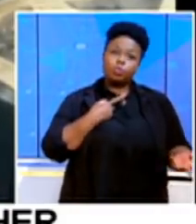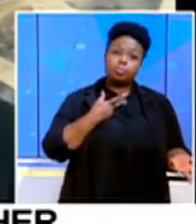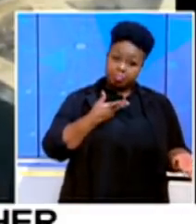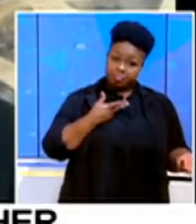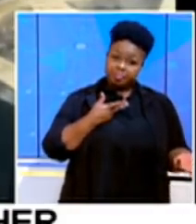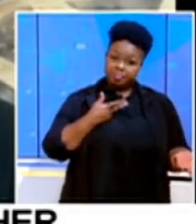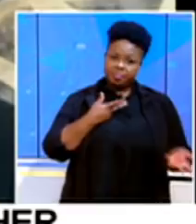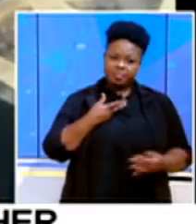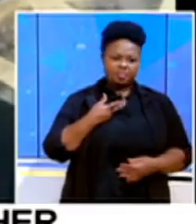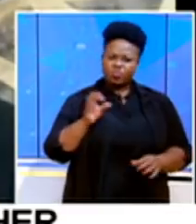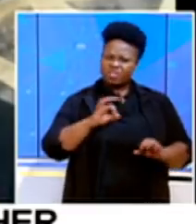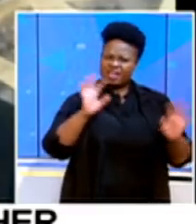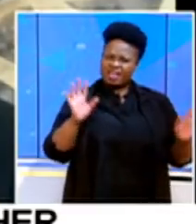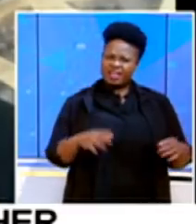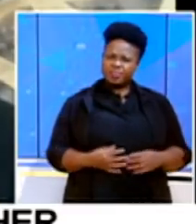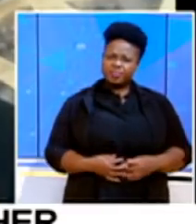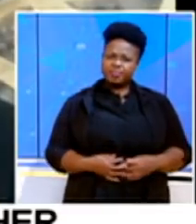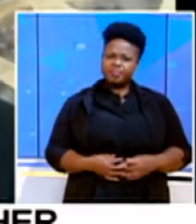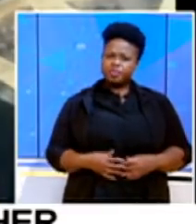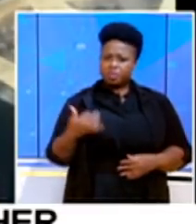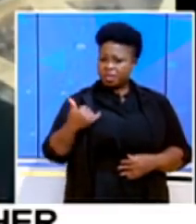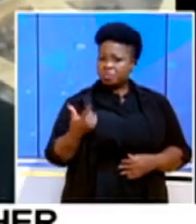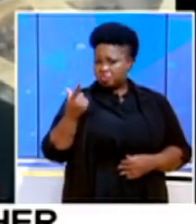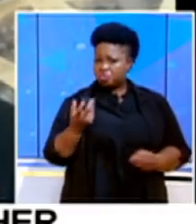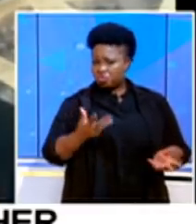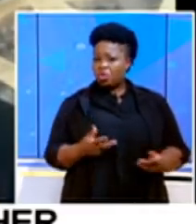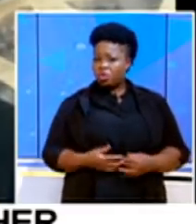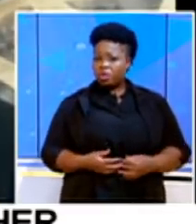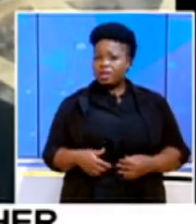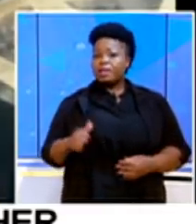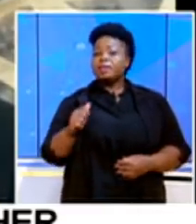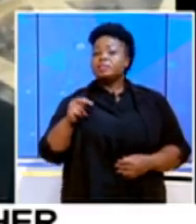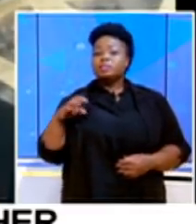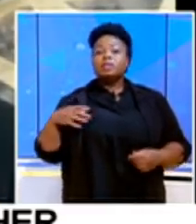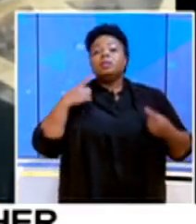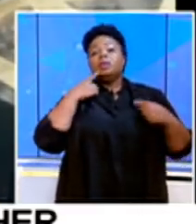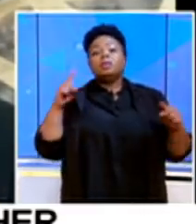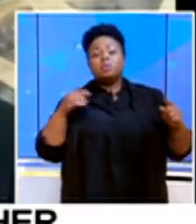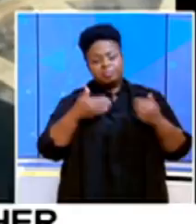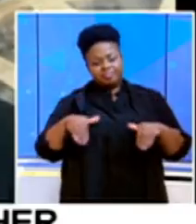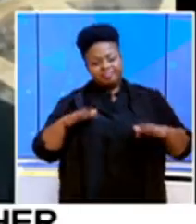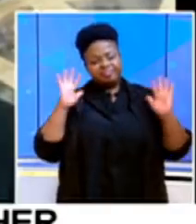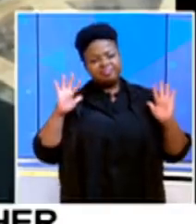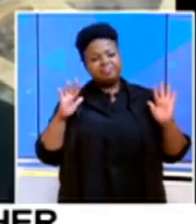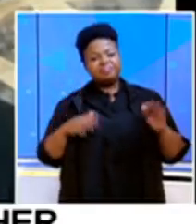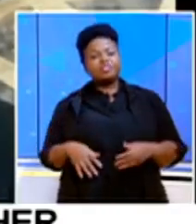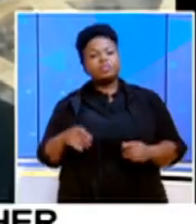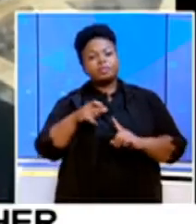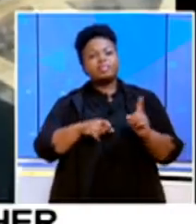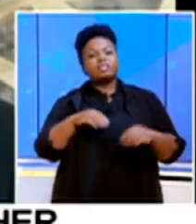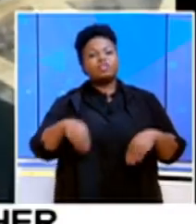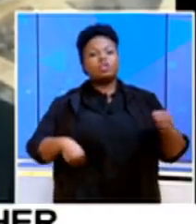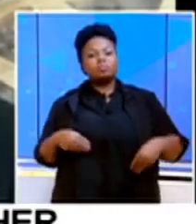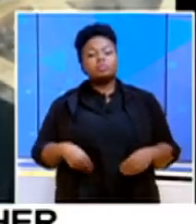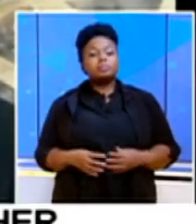That's absolutely clear. So have you done any of that? Has the ANC publicly distanced and disassociated itself from